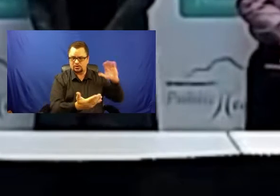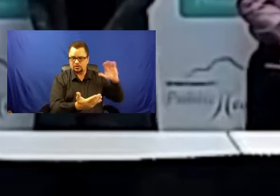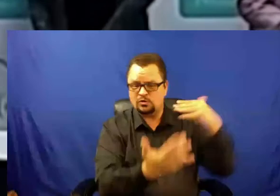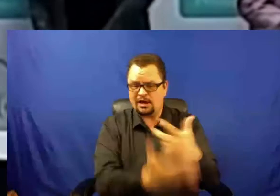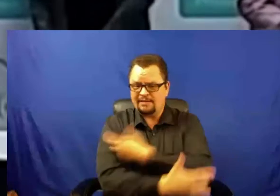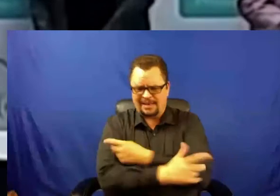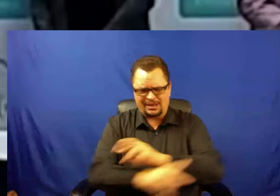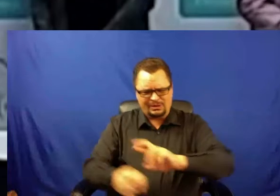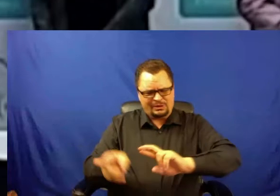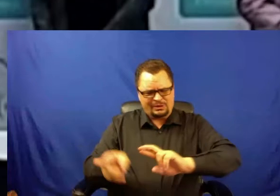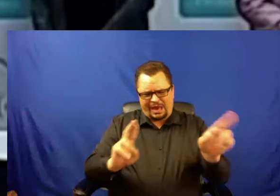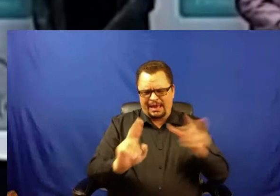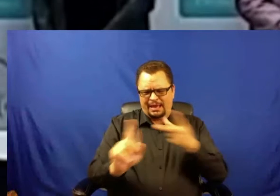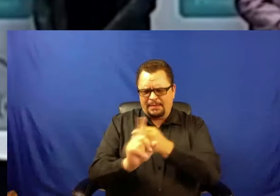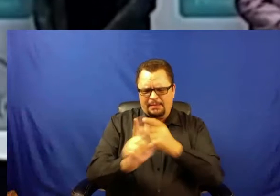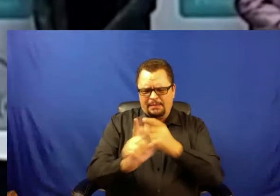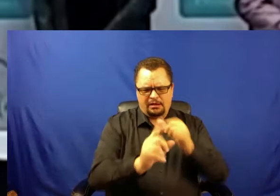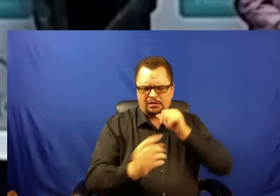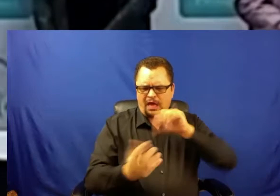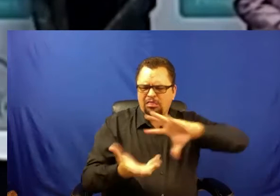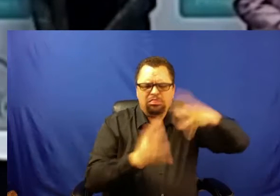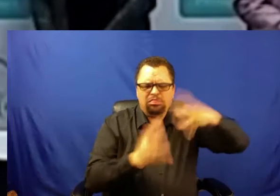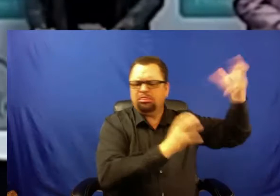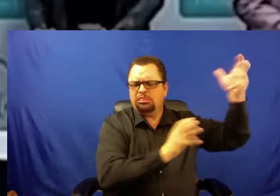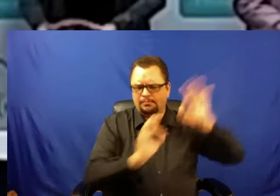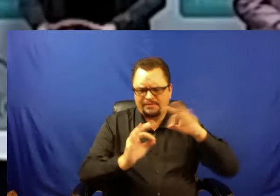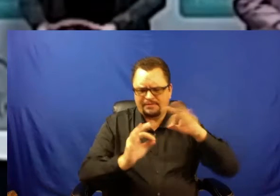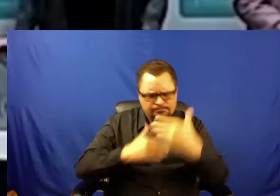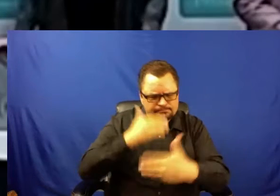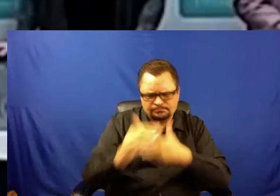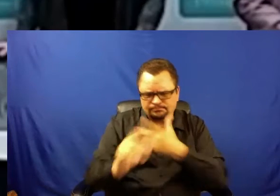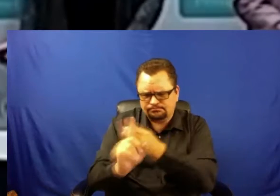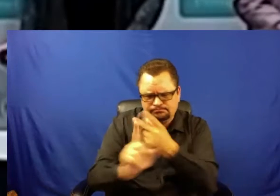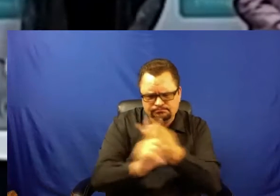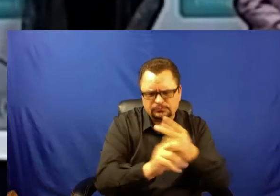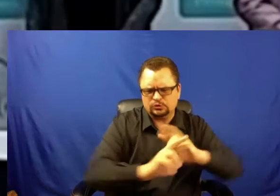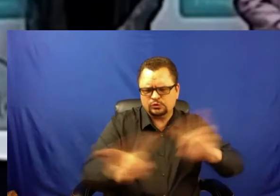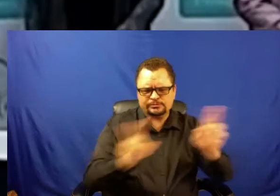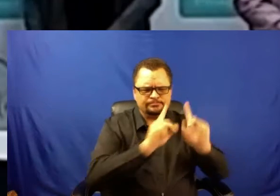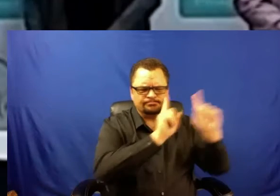those patients that were homebound. So just a total